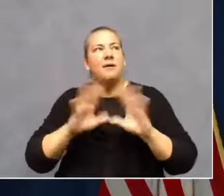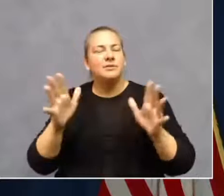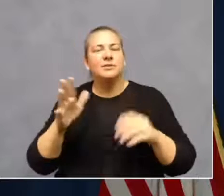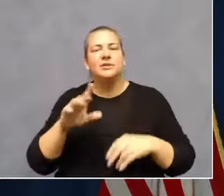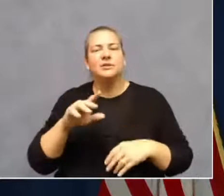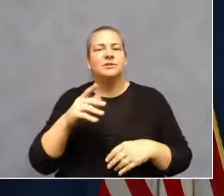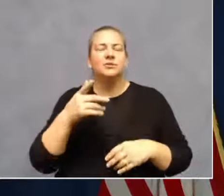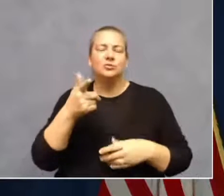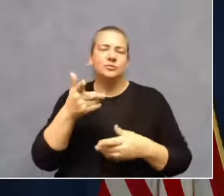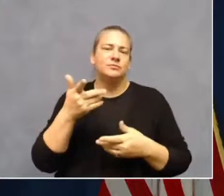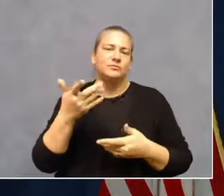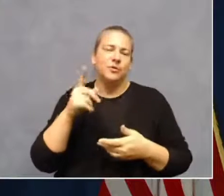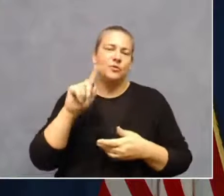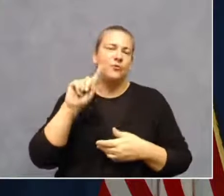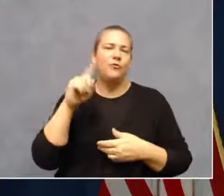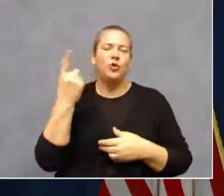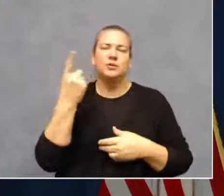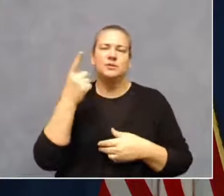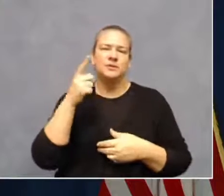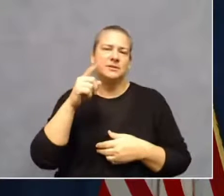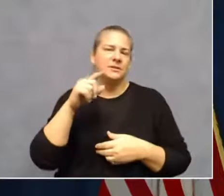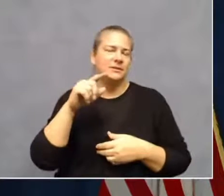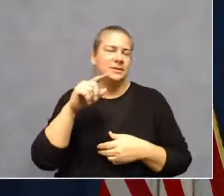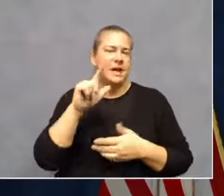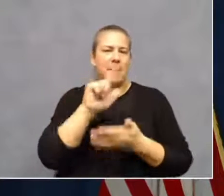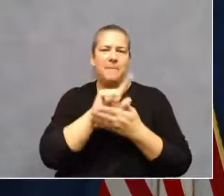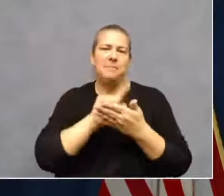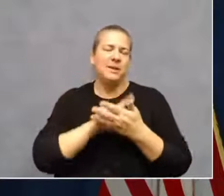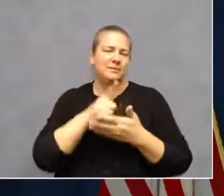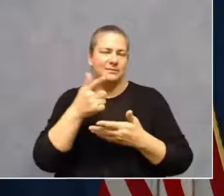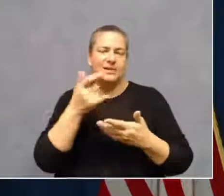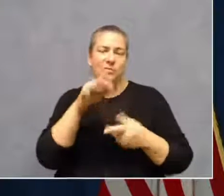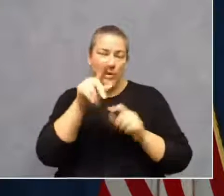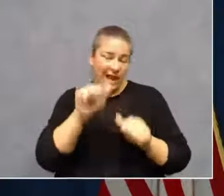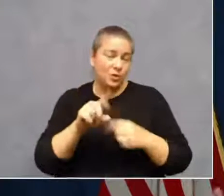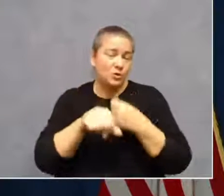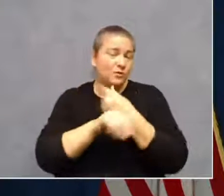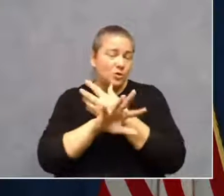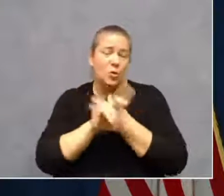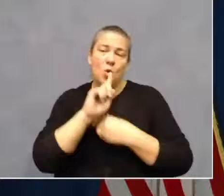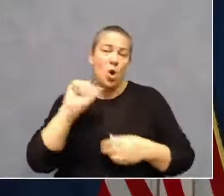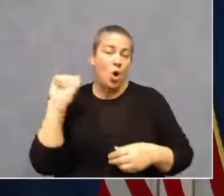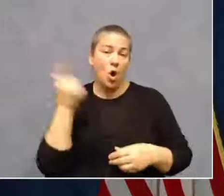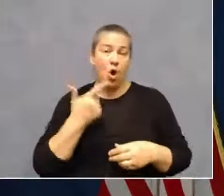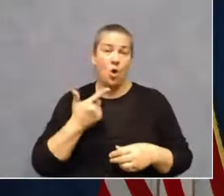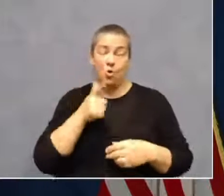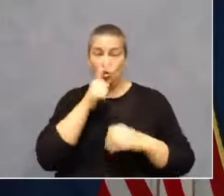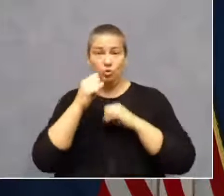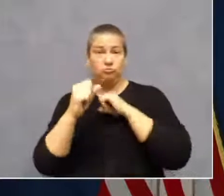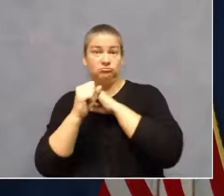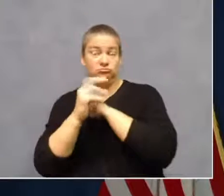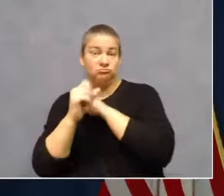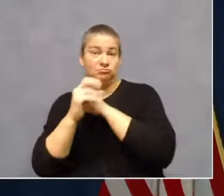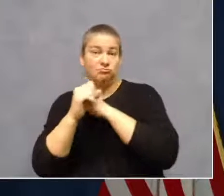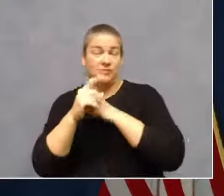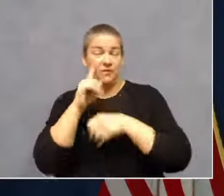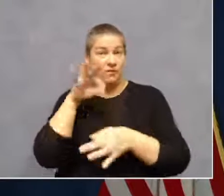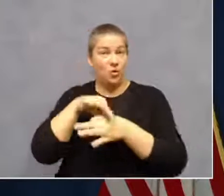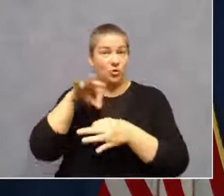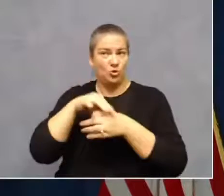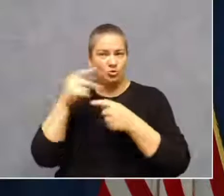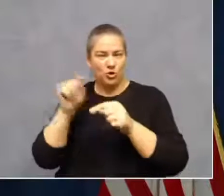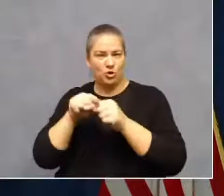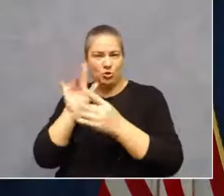and so if there are ways to do it virtually, and I believe all candidates are trying their best to reach people virtually,